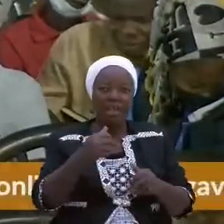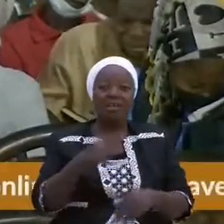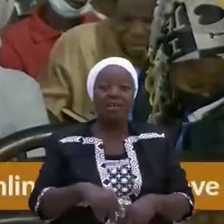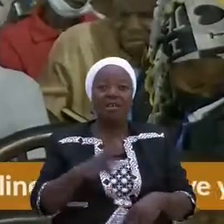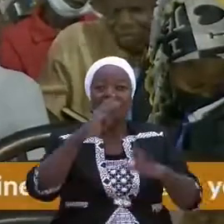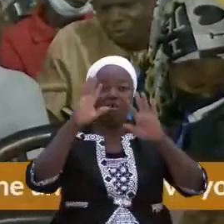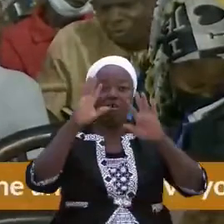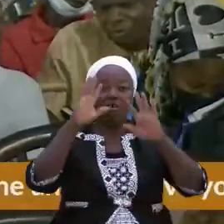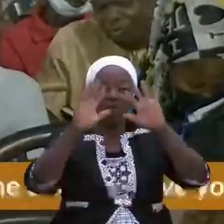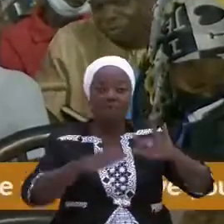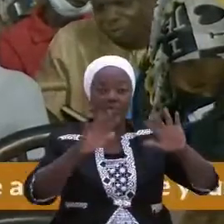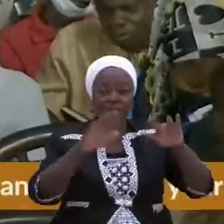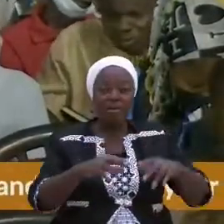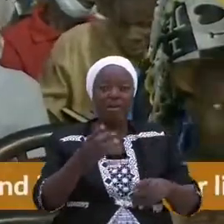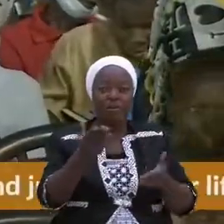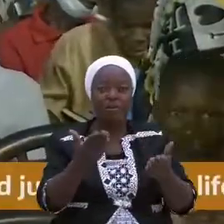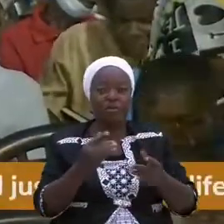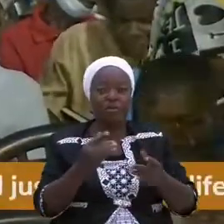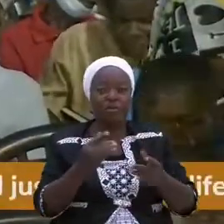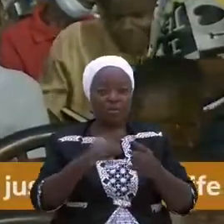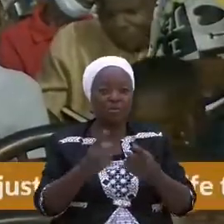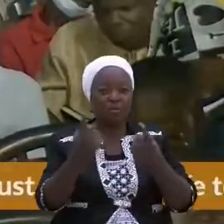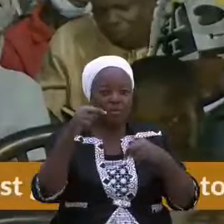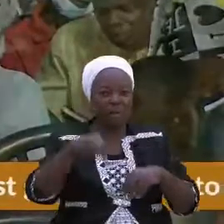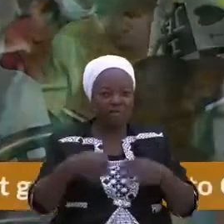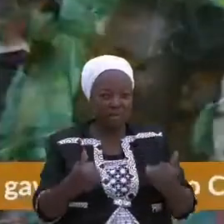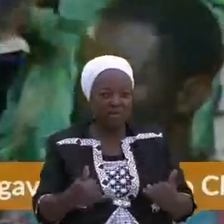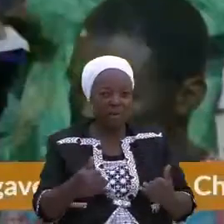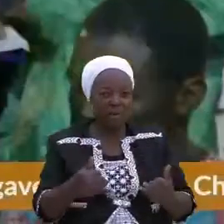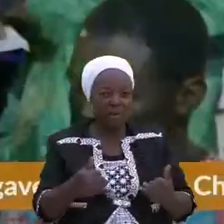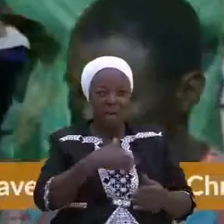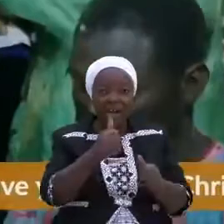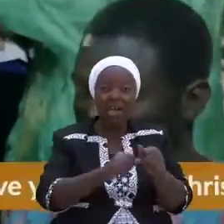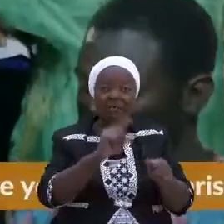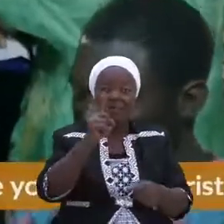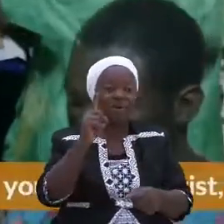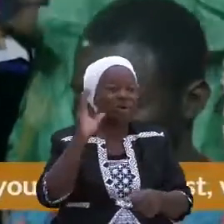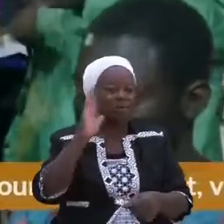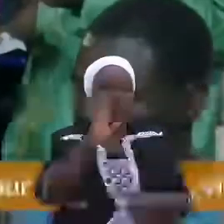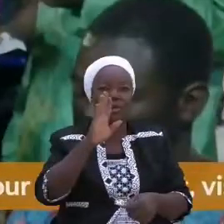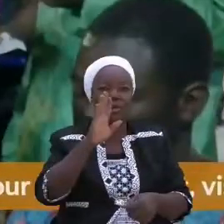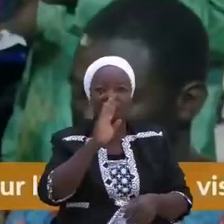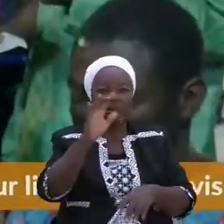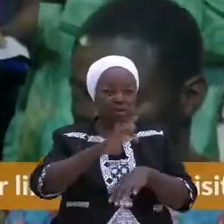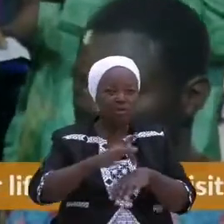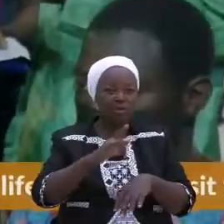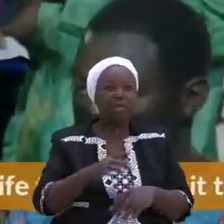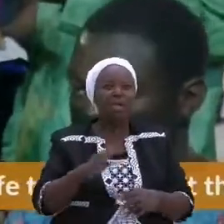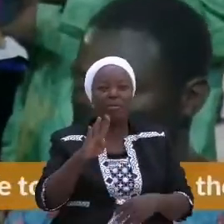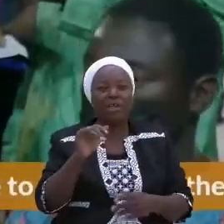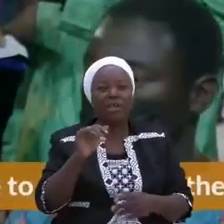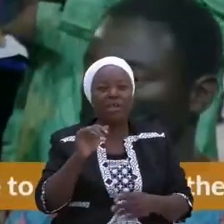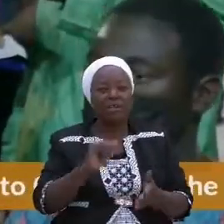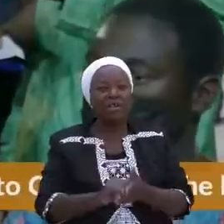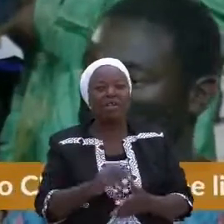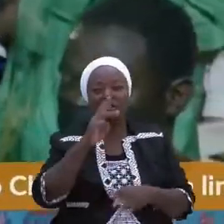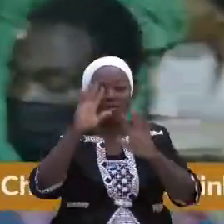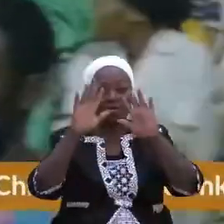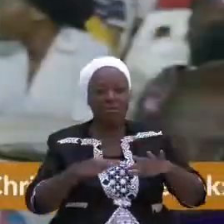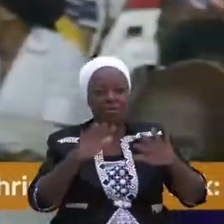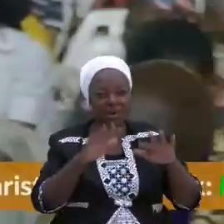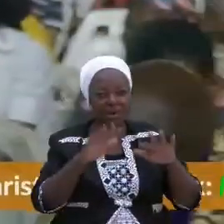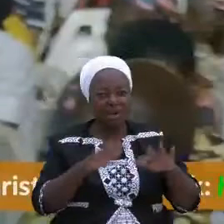don't rush home don't go home the bosses are there waiting for you so there's no reason to run to catch